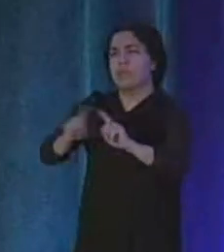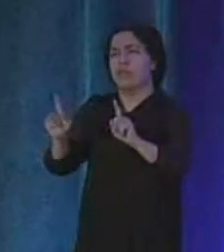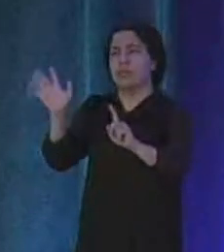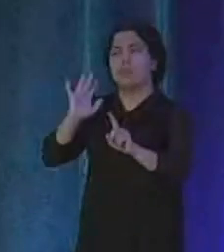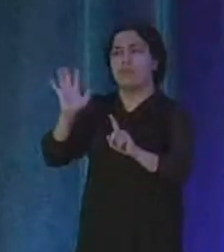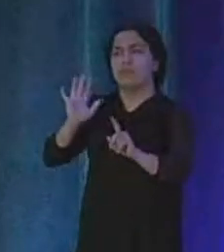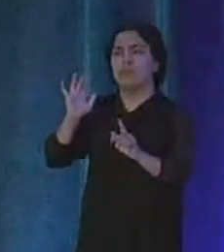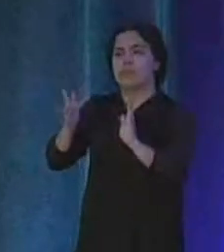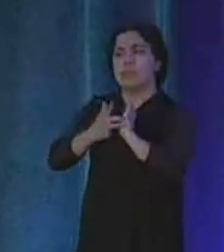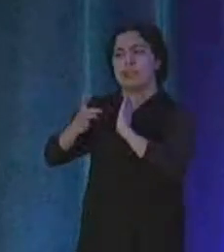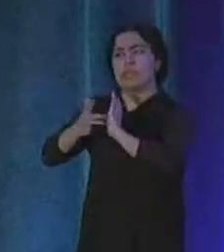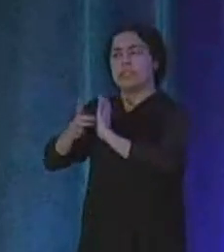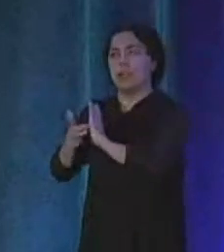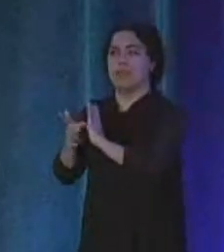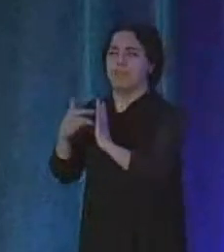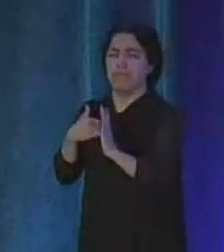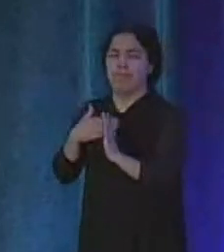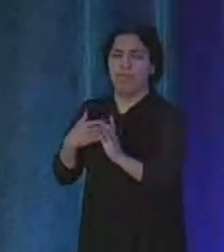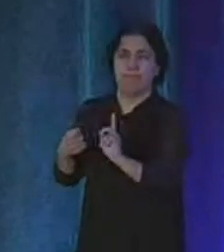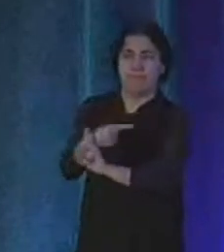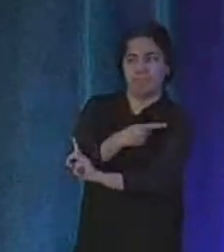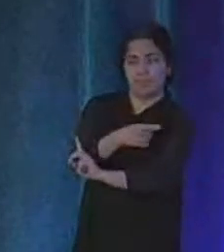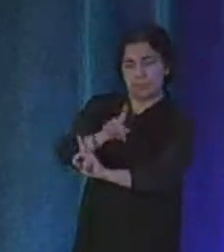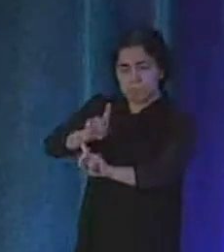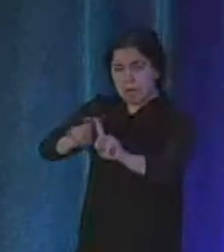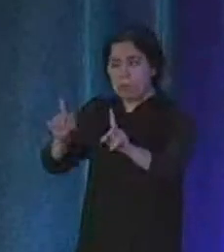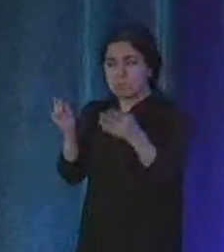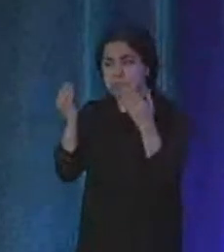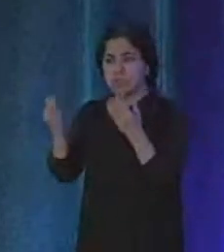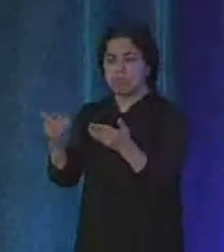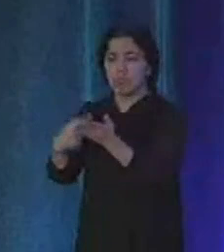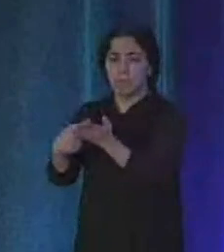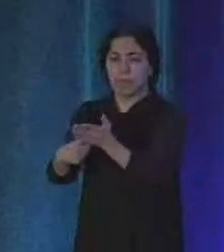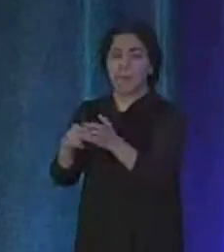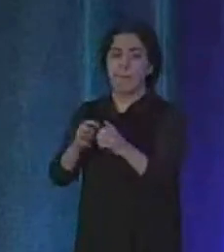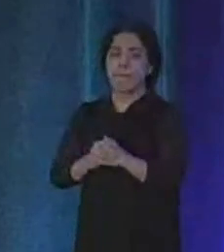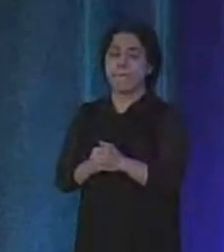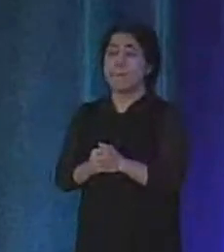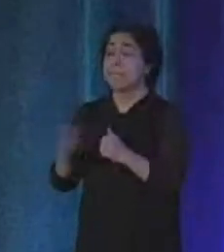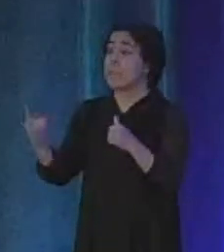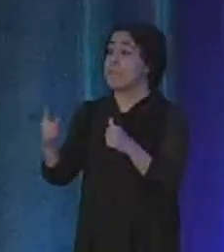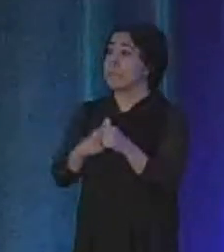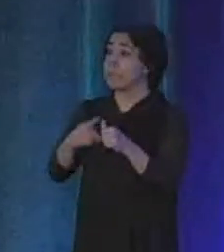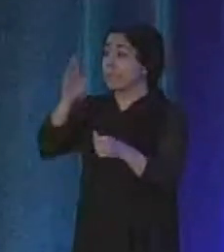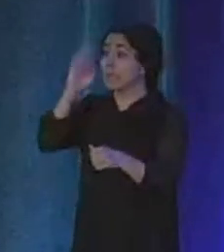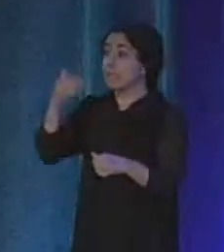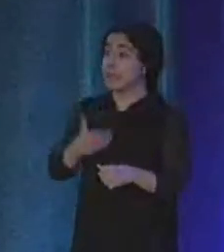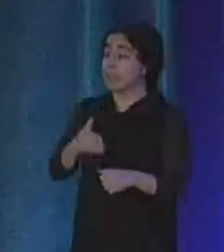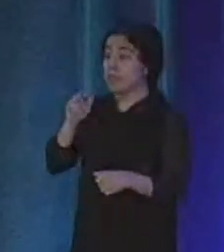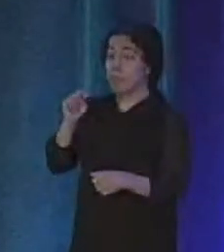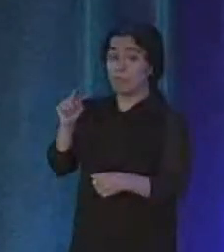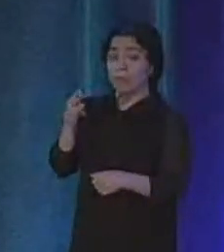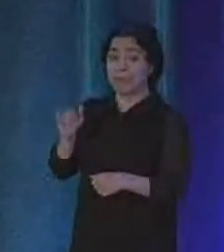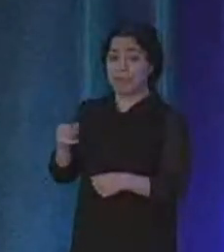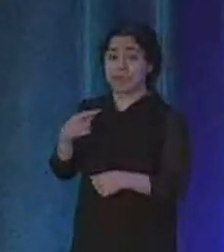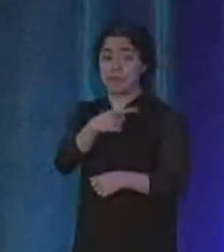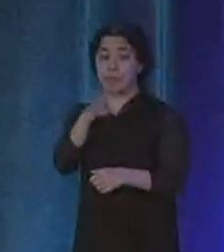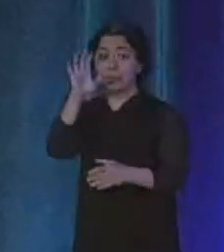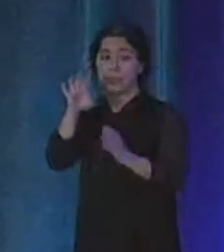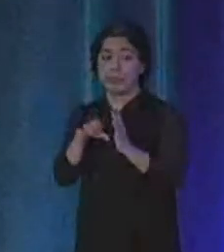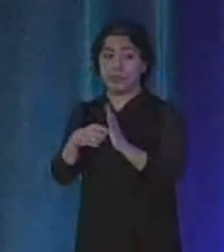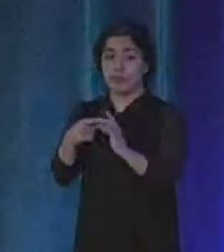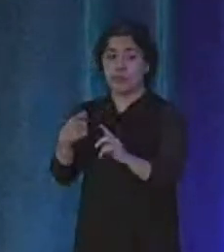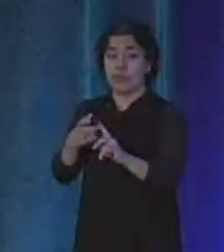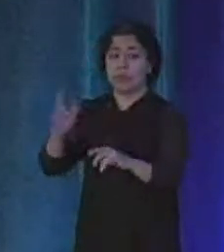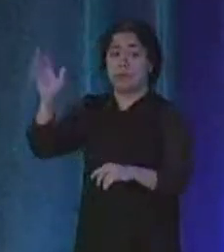seen here today, but without further ado, first off, hi, I'm Anthony. This is a picture of me from a